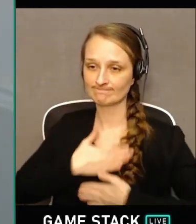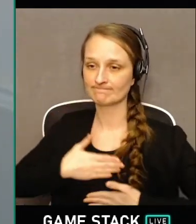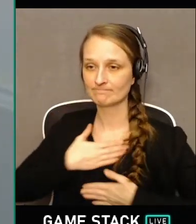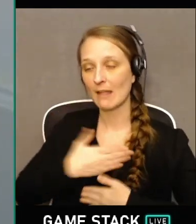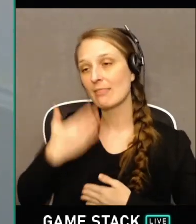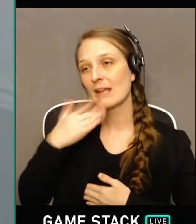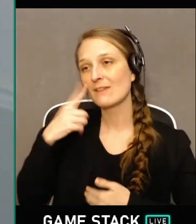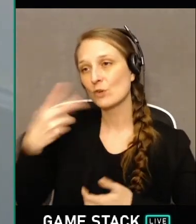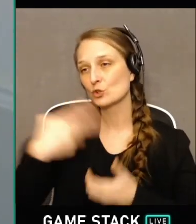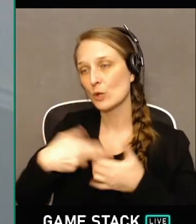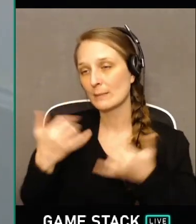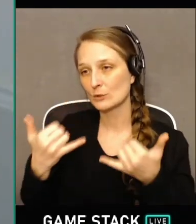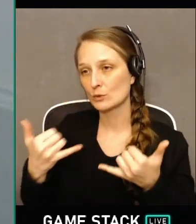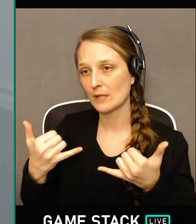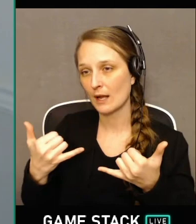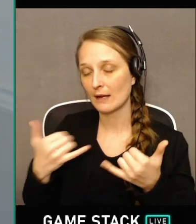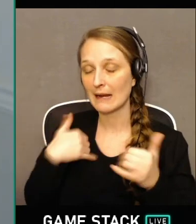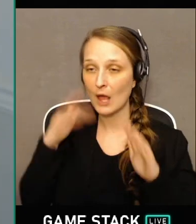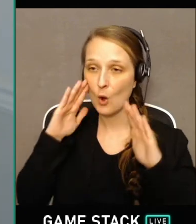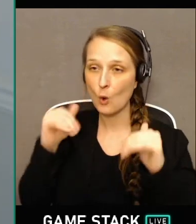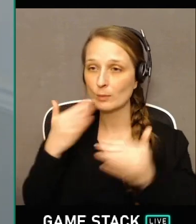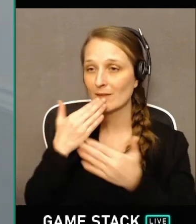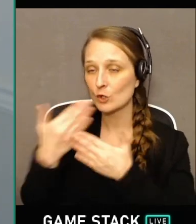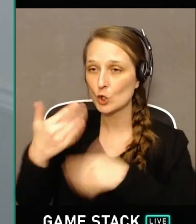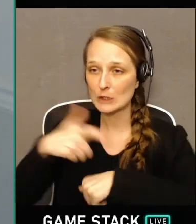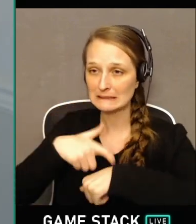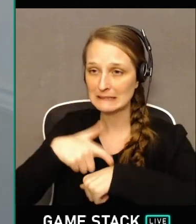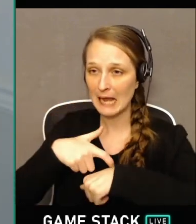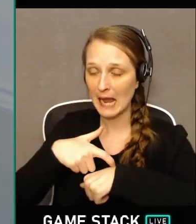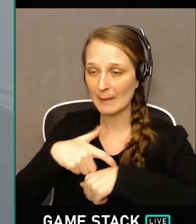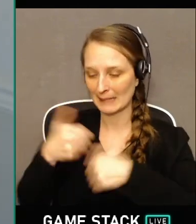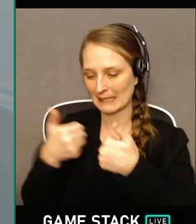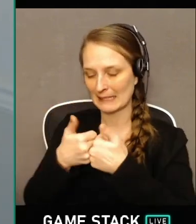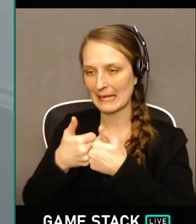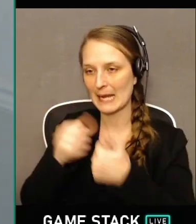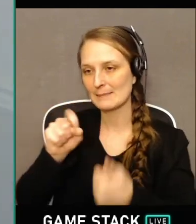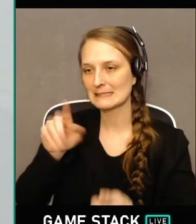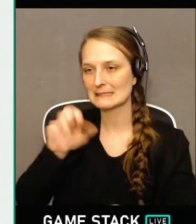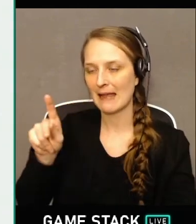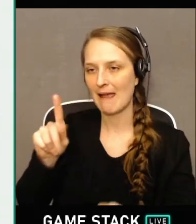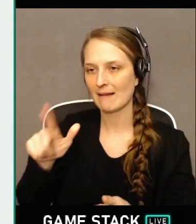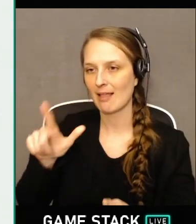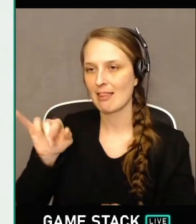you for joining me today, and I hope you have a good time in GameStack Live 2021.